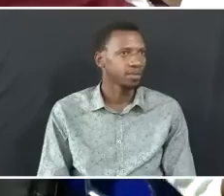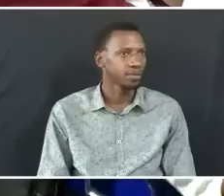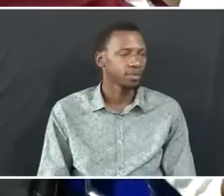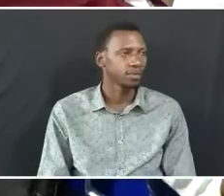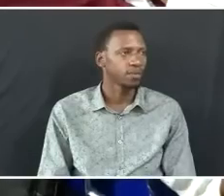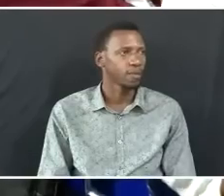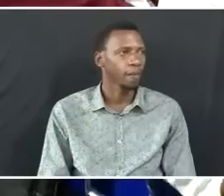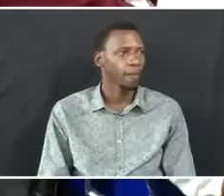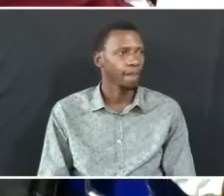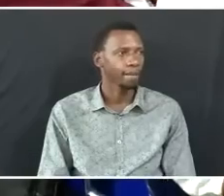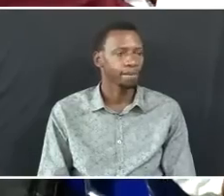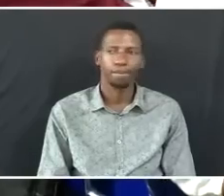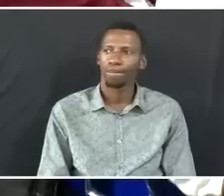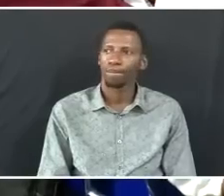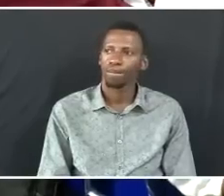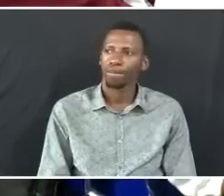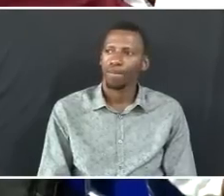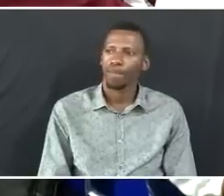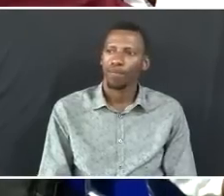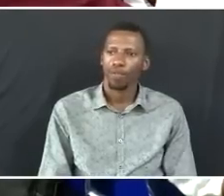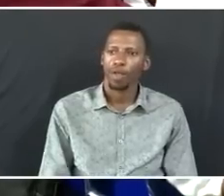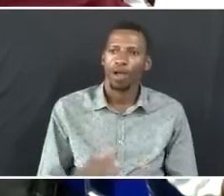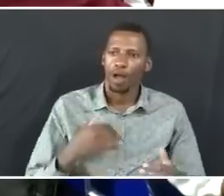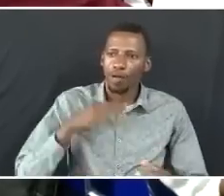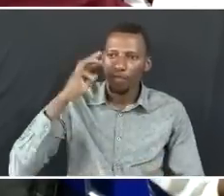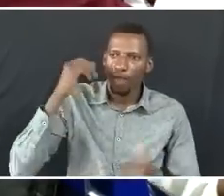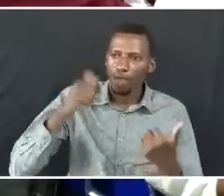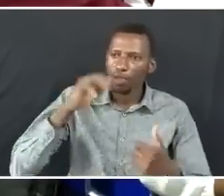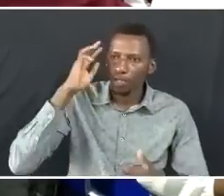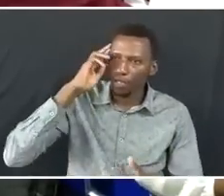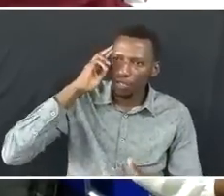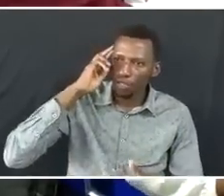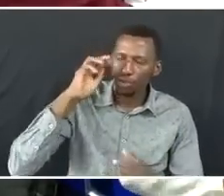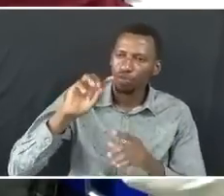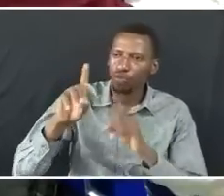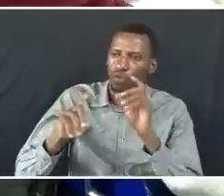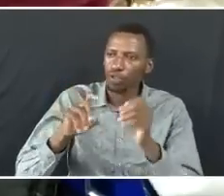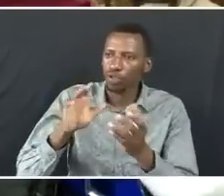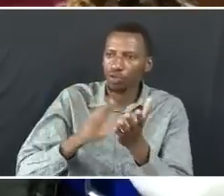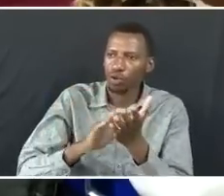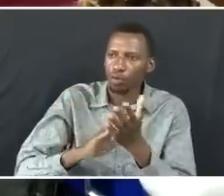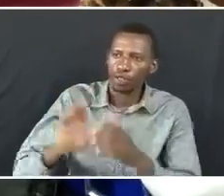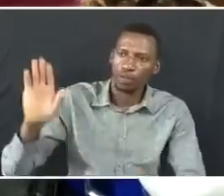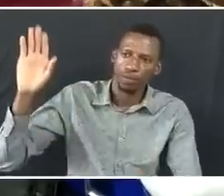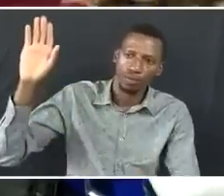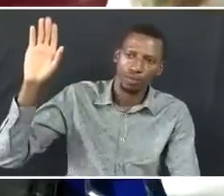Let me see. One. Questions and comments. One. Two.